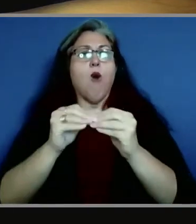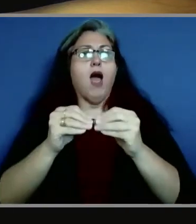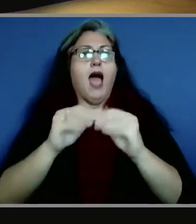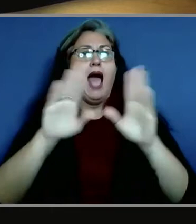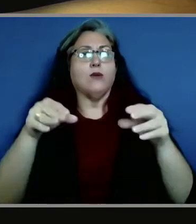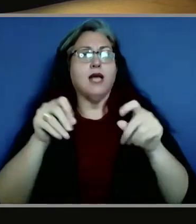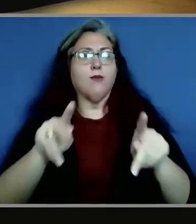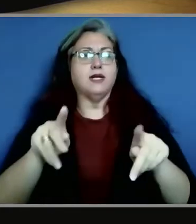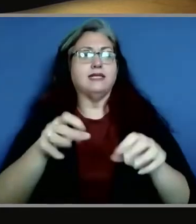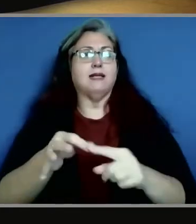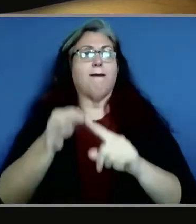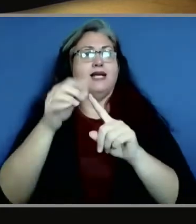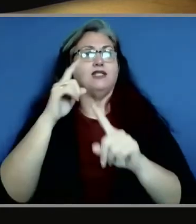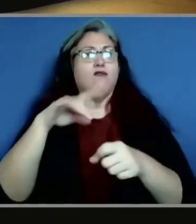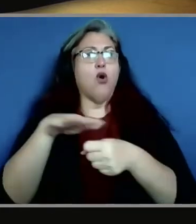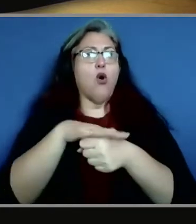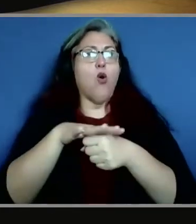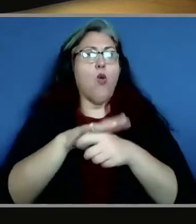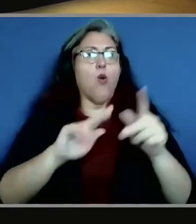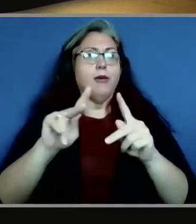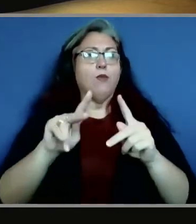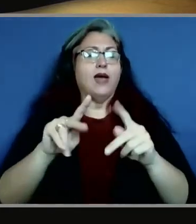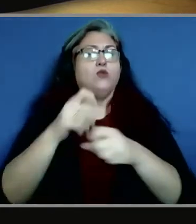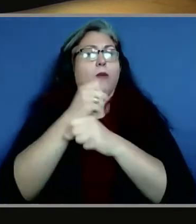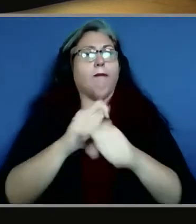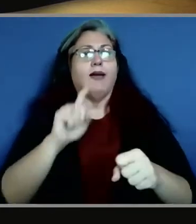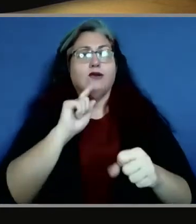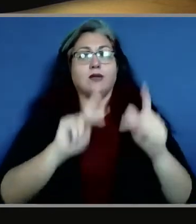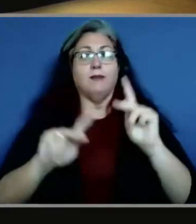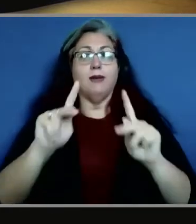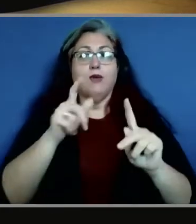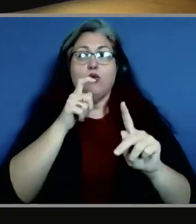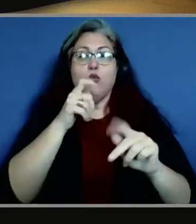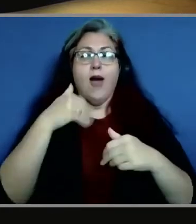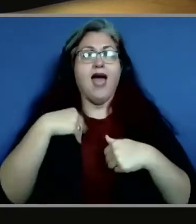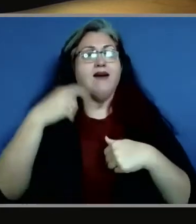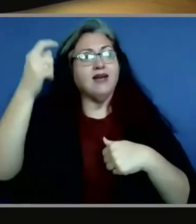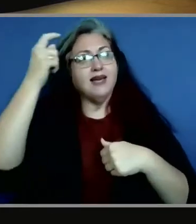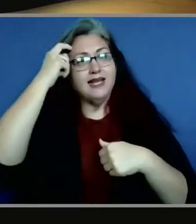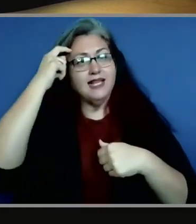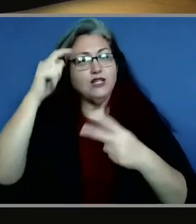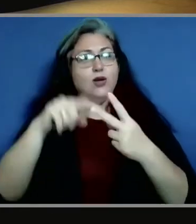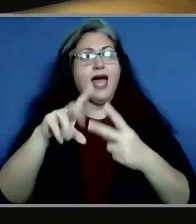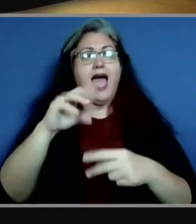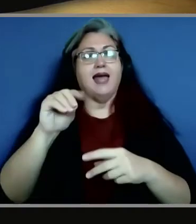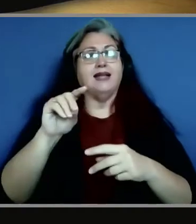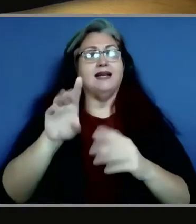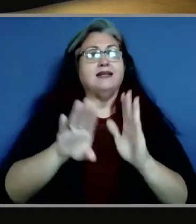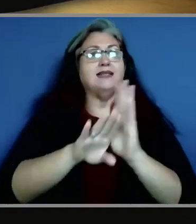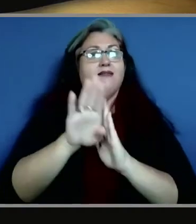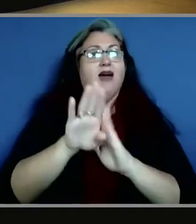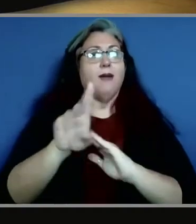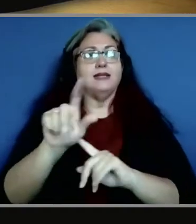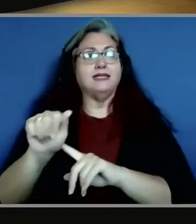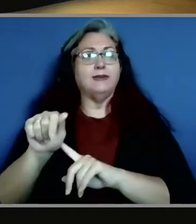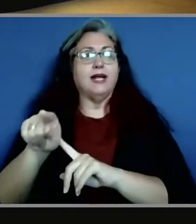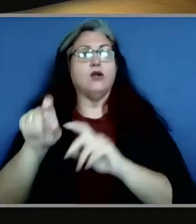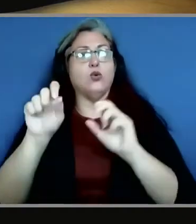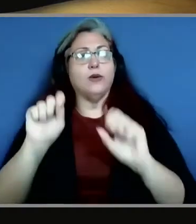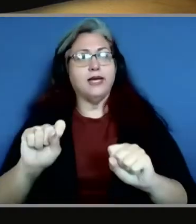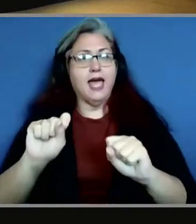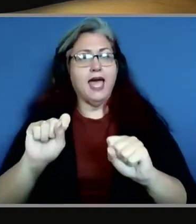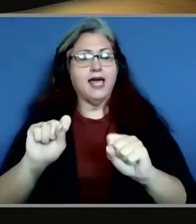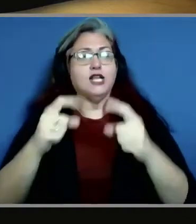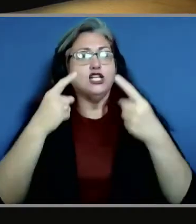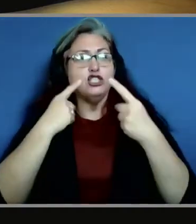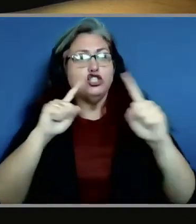especially our local people, and to ensure that people with intellectual and developmental disabilities are able to